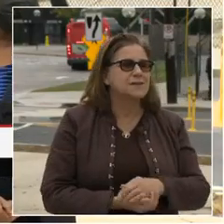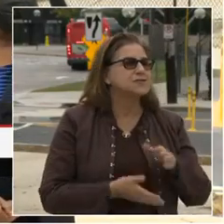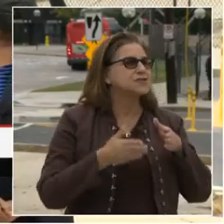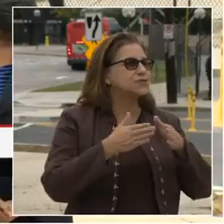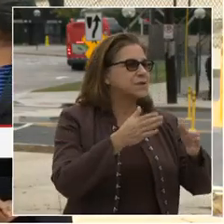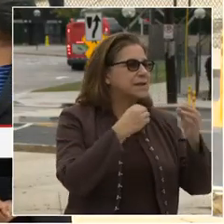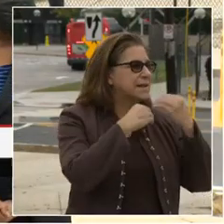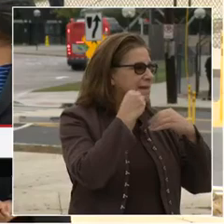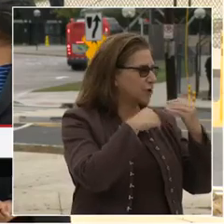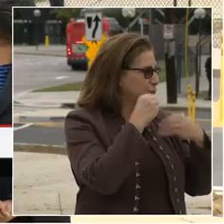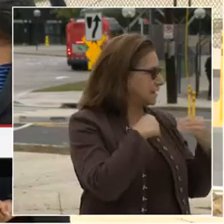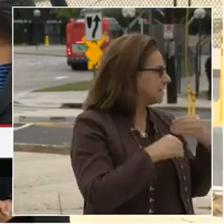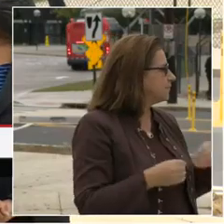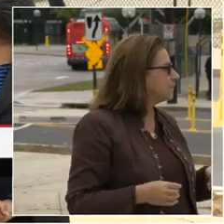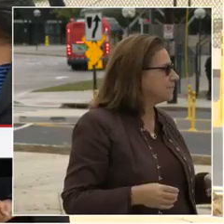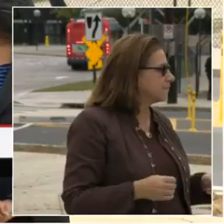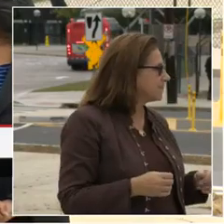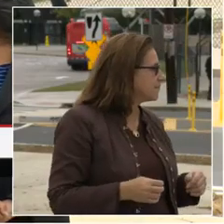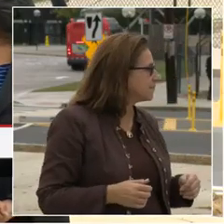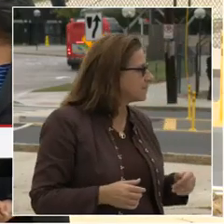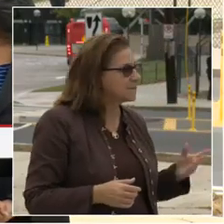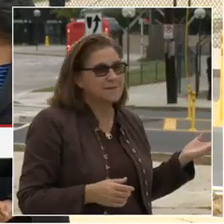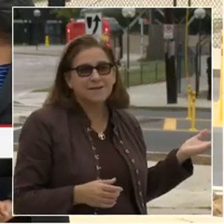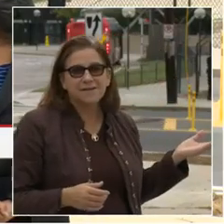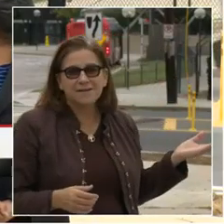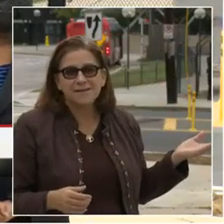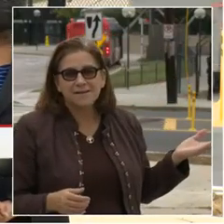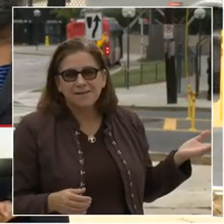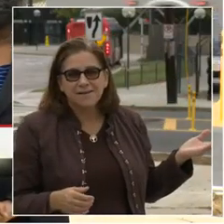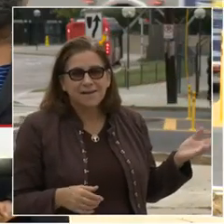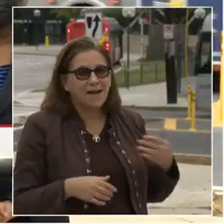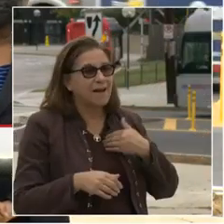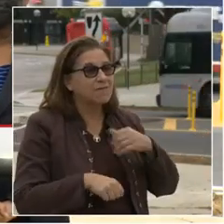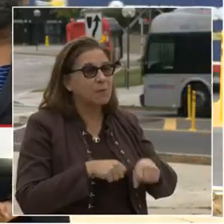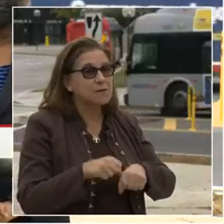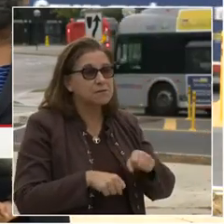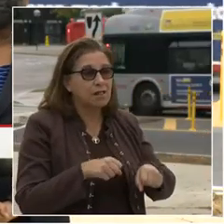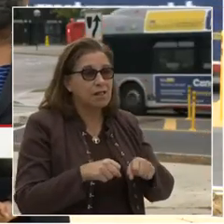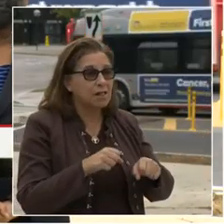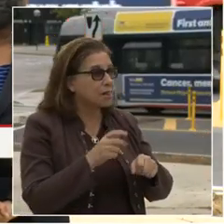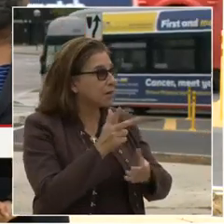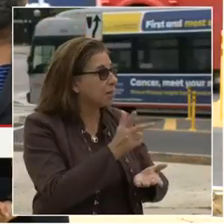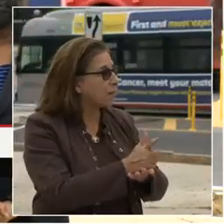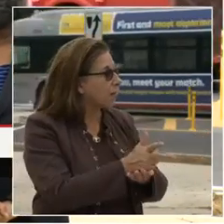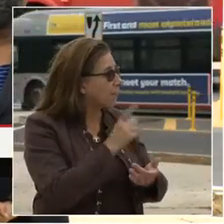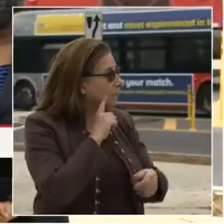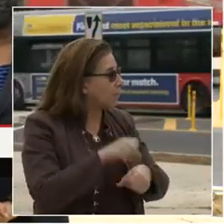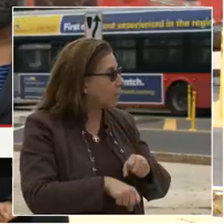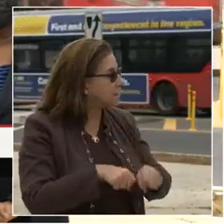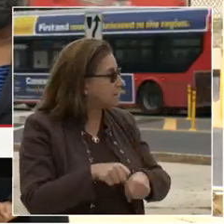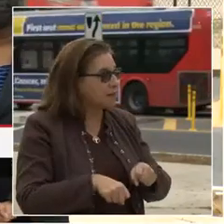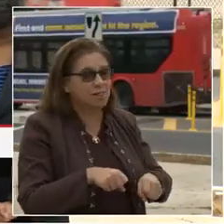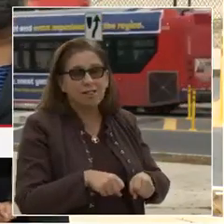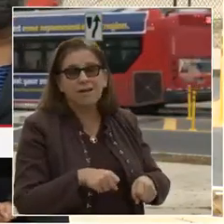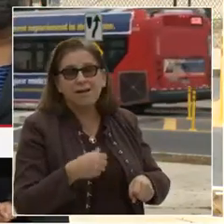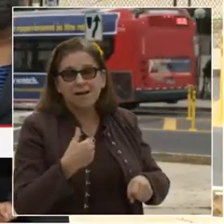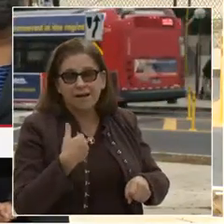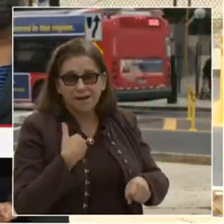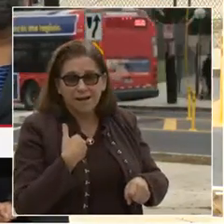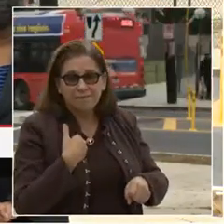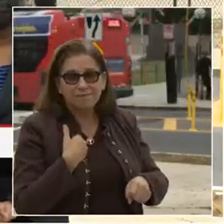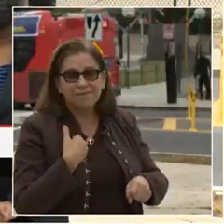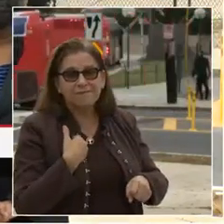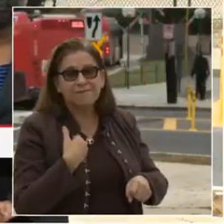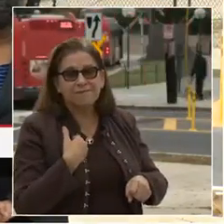it is parking next to the bike lane. Is now going one way. The traffic along Blair